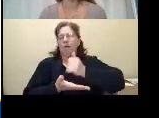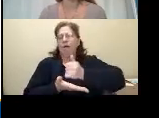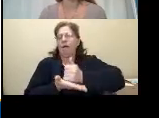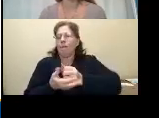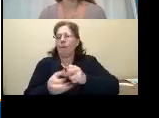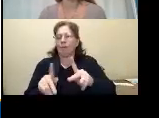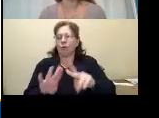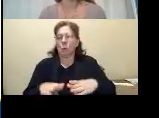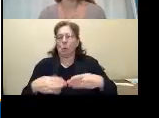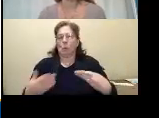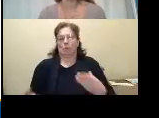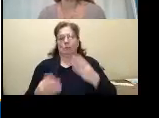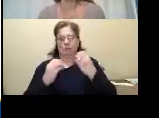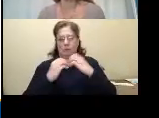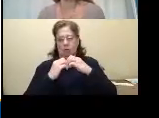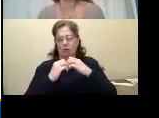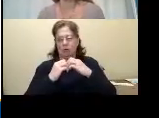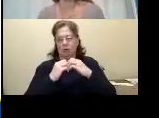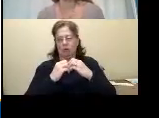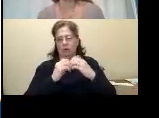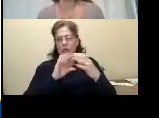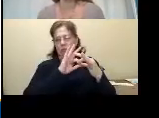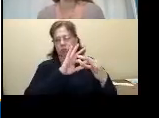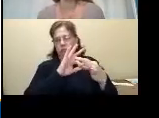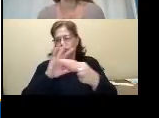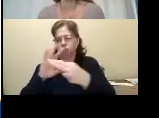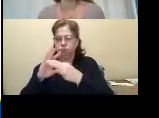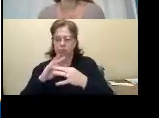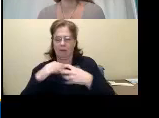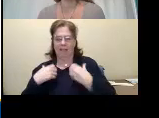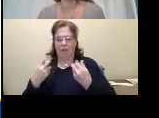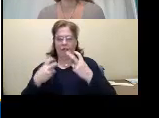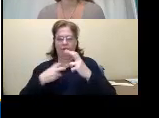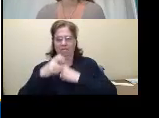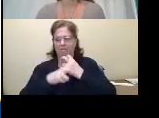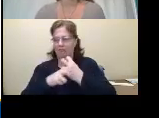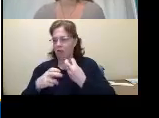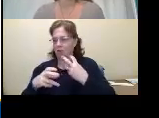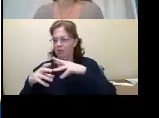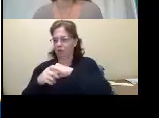to integrate better into things like health fairs.